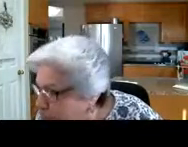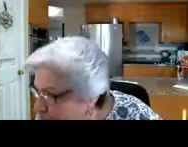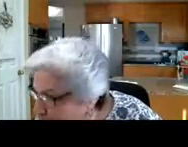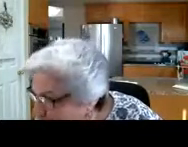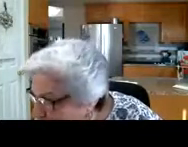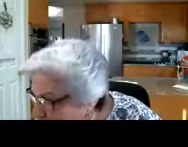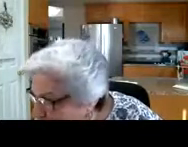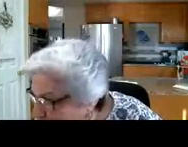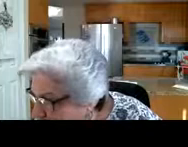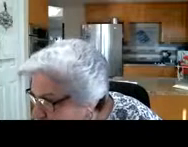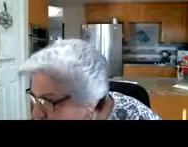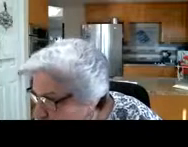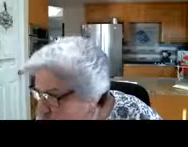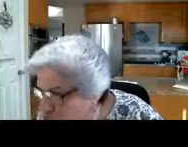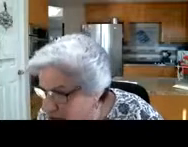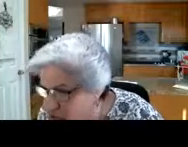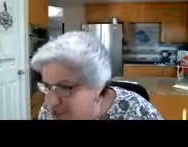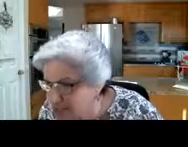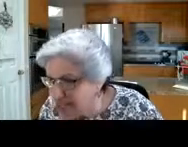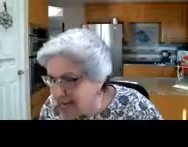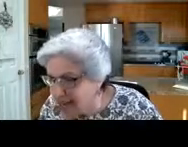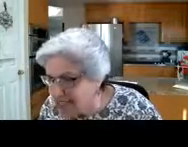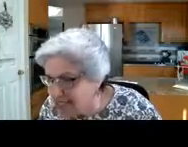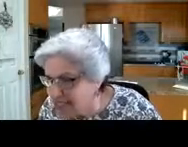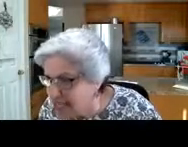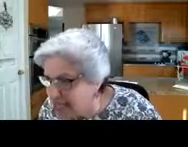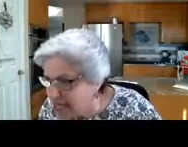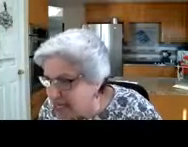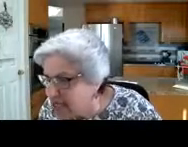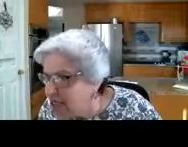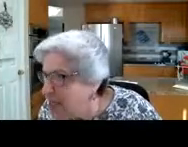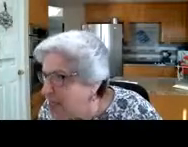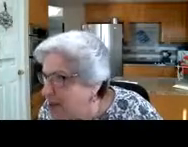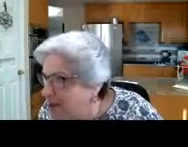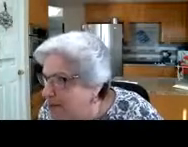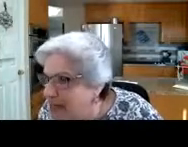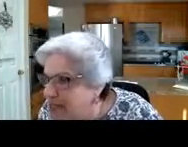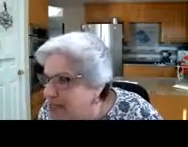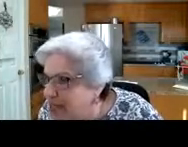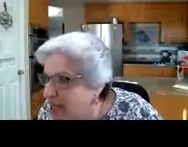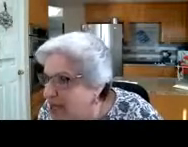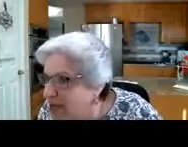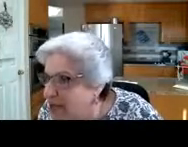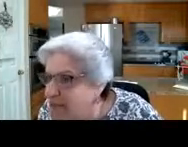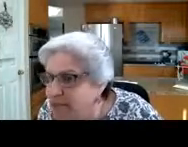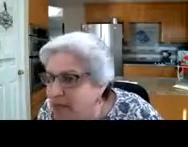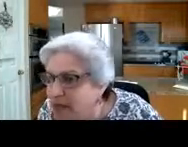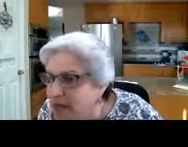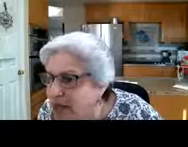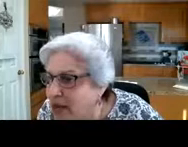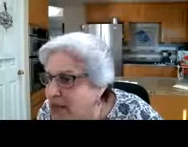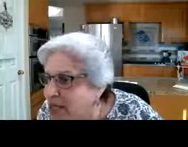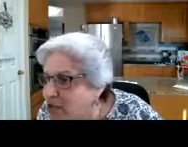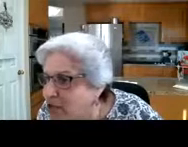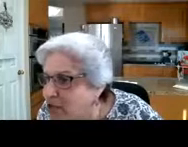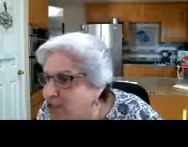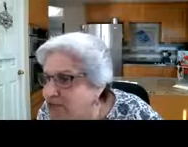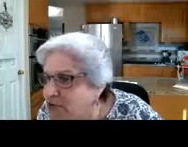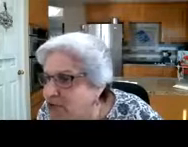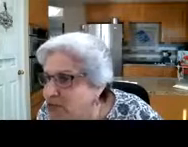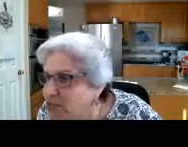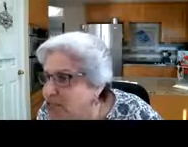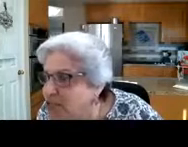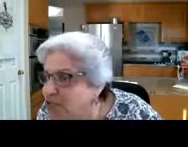I think I've hit all the questions that I see, but I want to